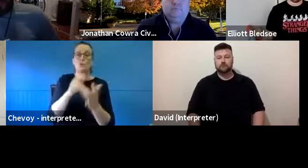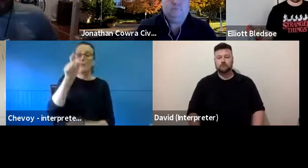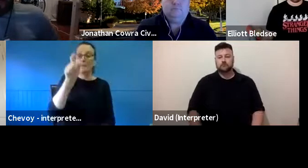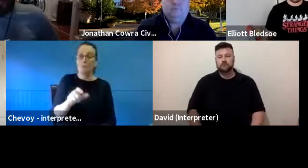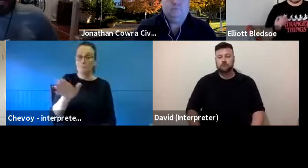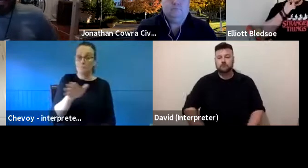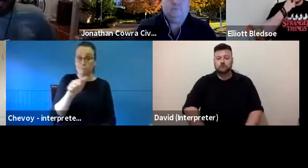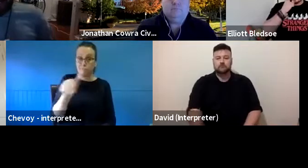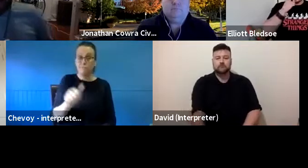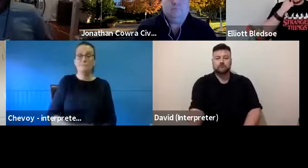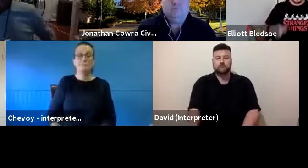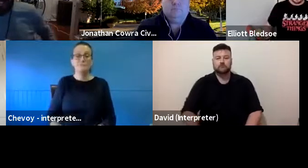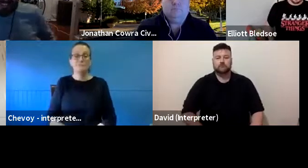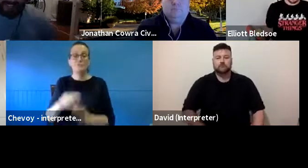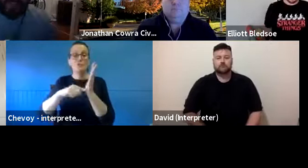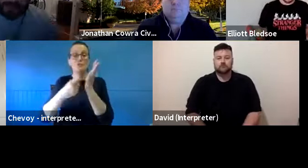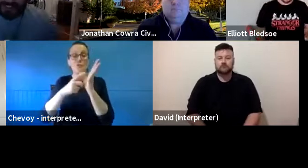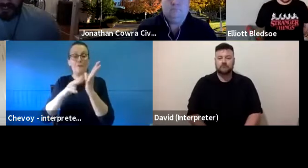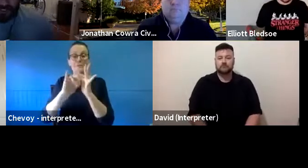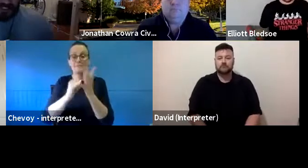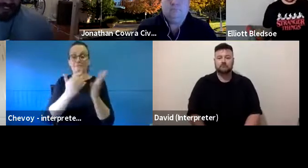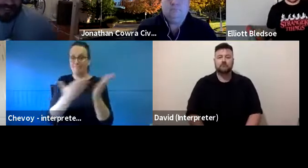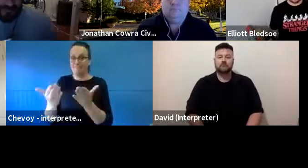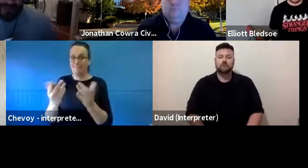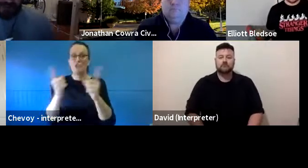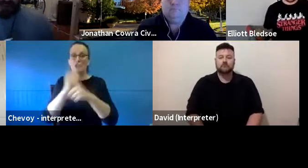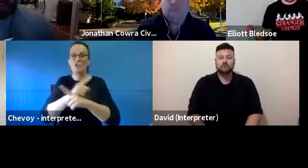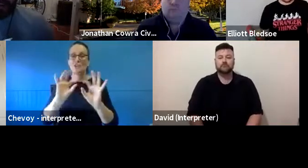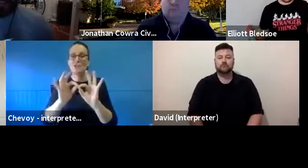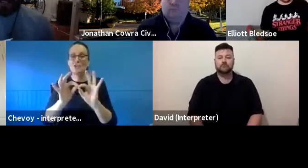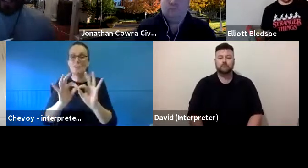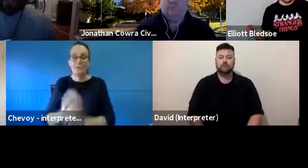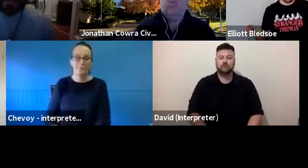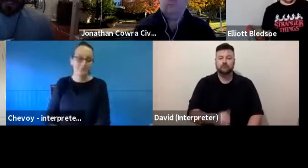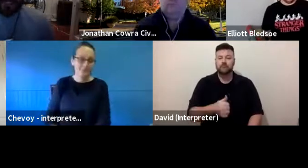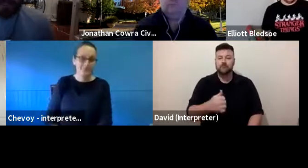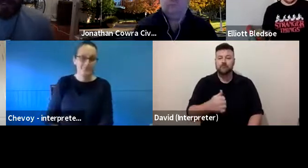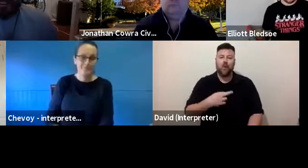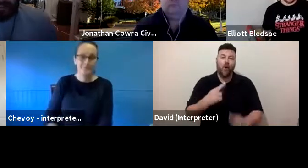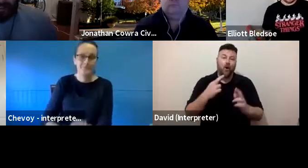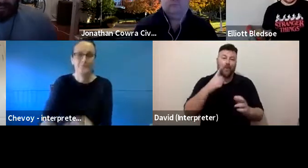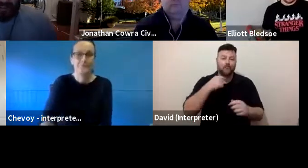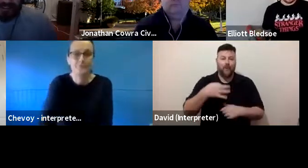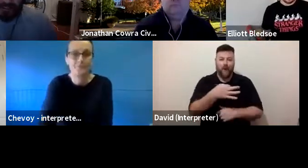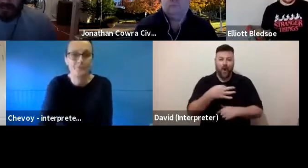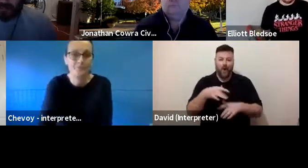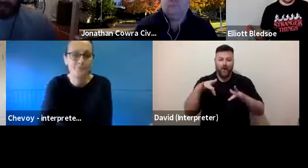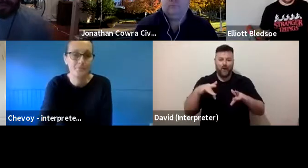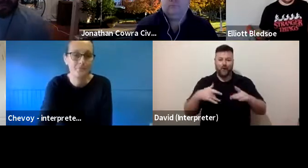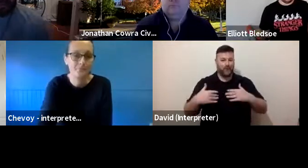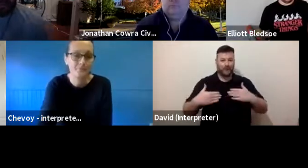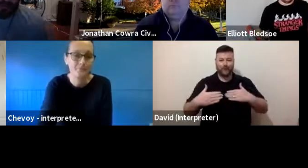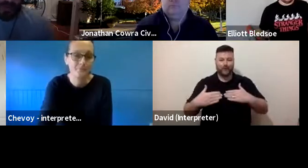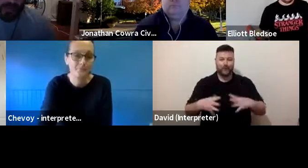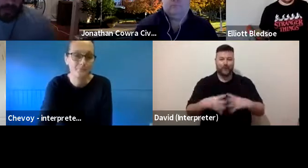I understand. Travis. I wish I can't invite anyone to my island yet. It's still pretty shabby. So